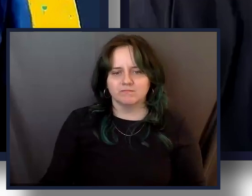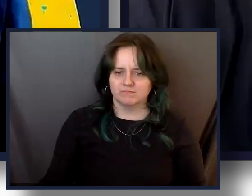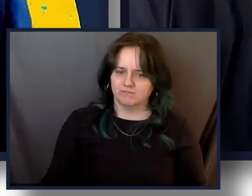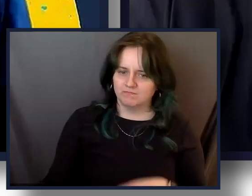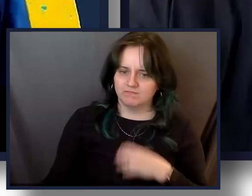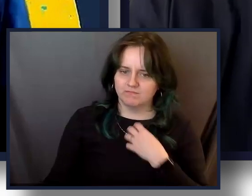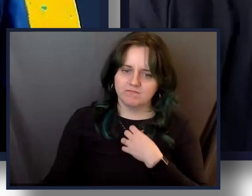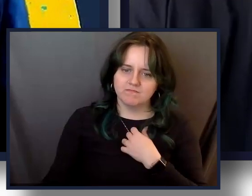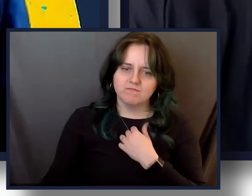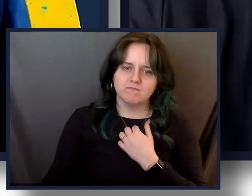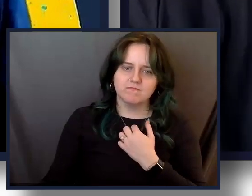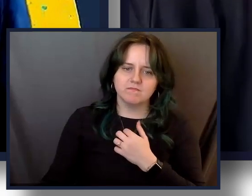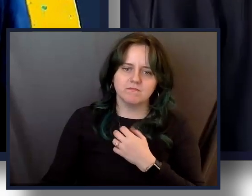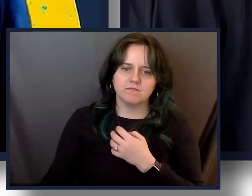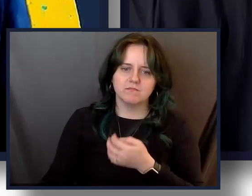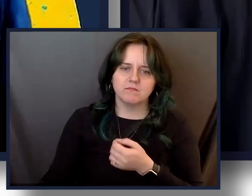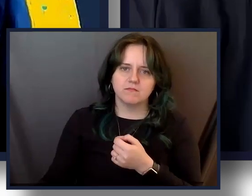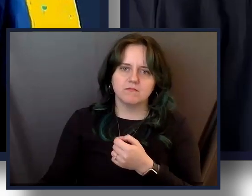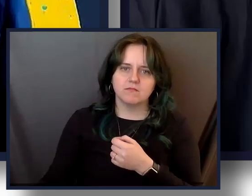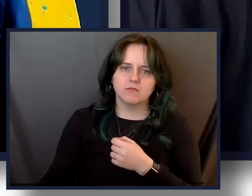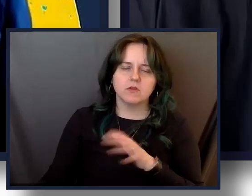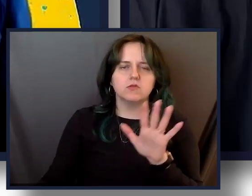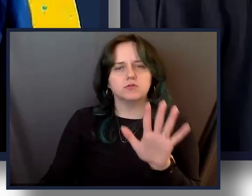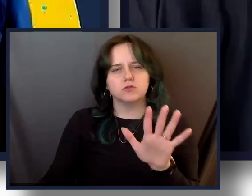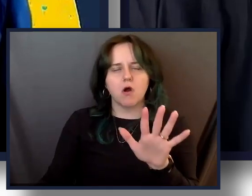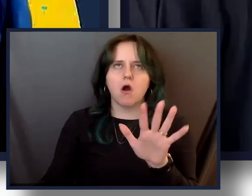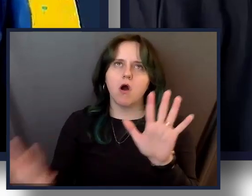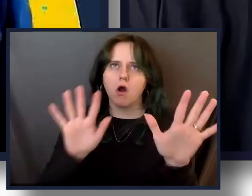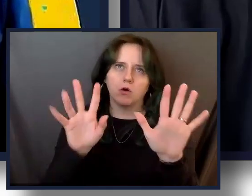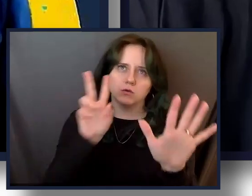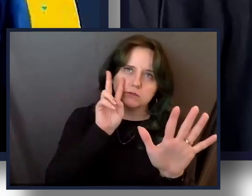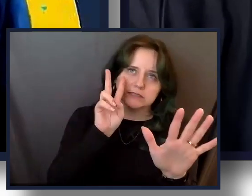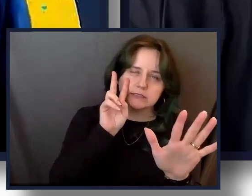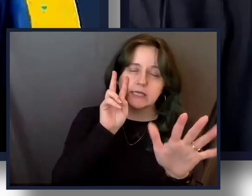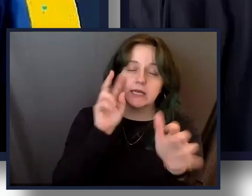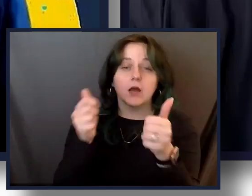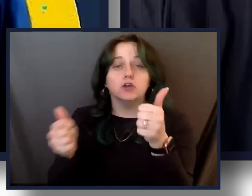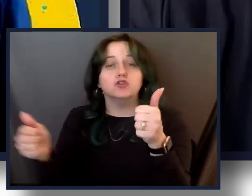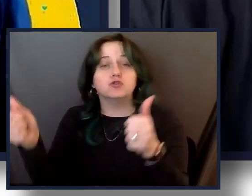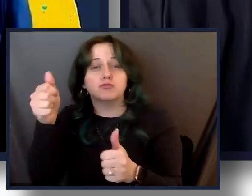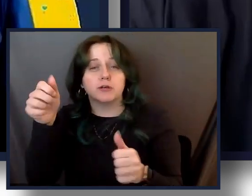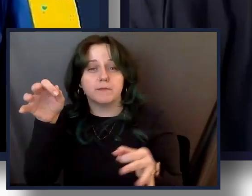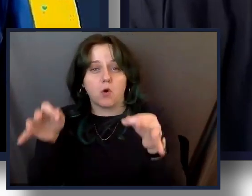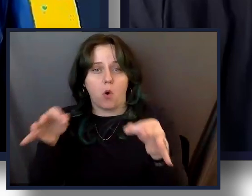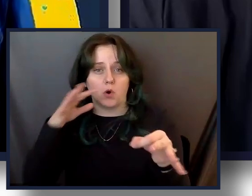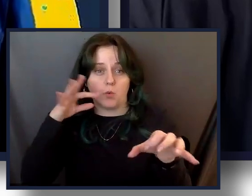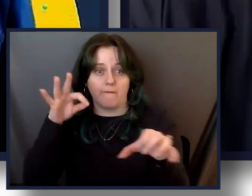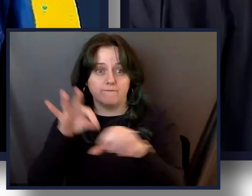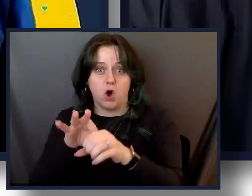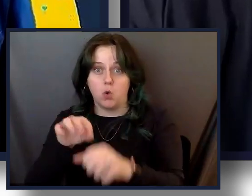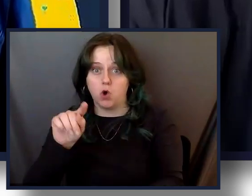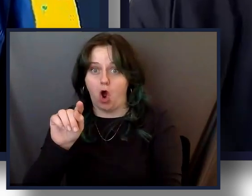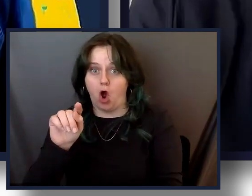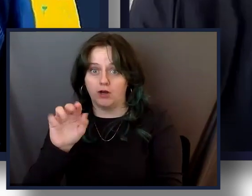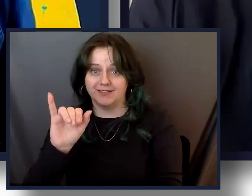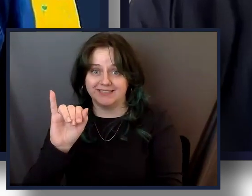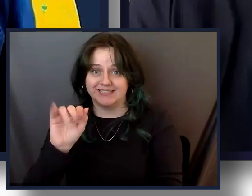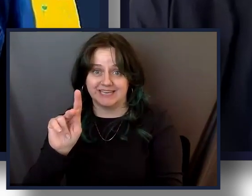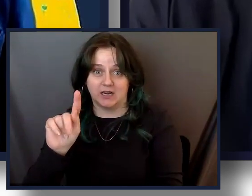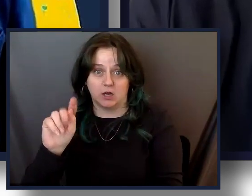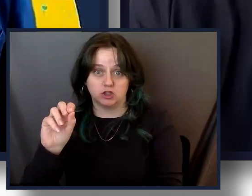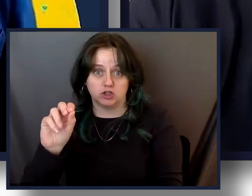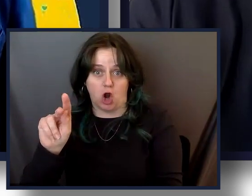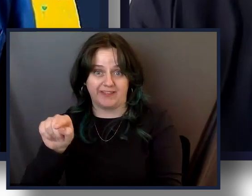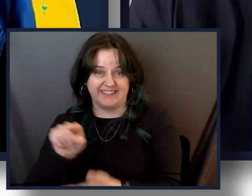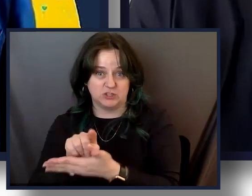until today, and we'll see, the Supreme Court's going to be voting on TikTok, I think this week or next week.